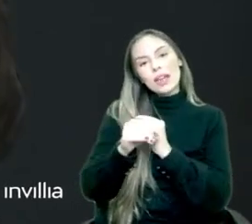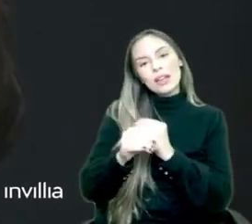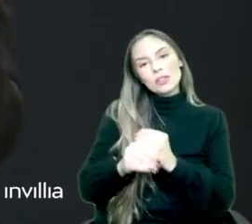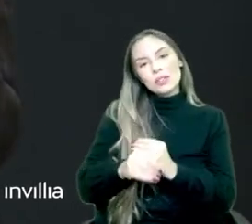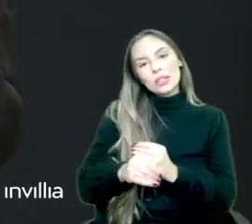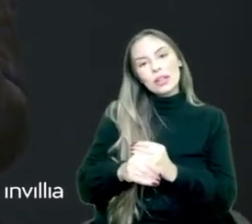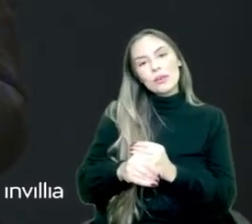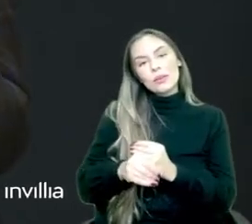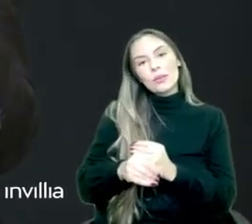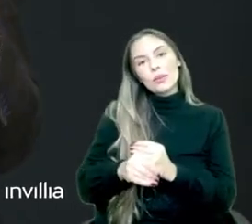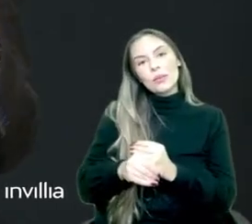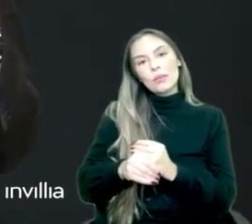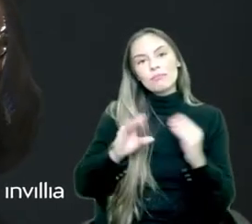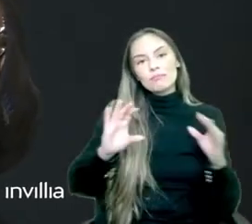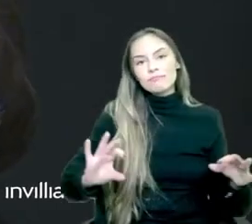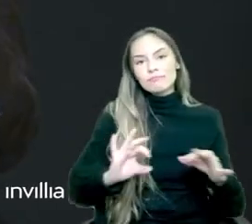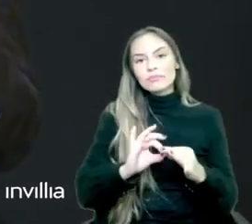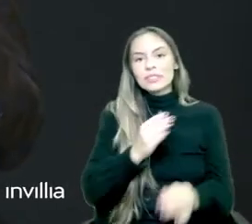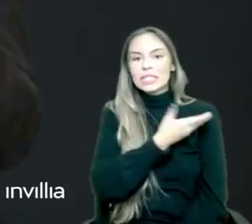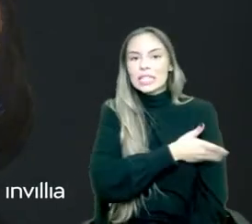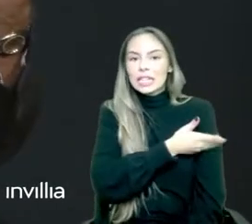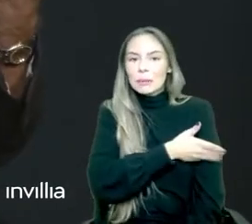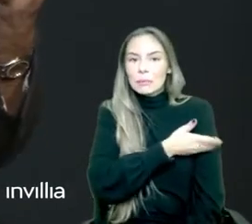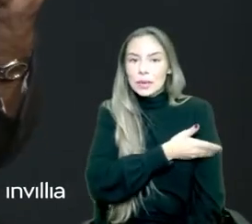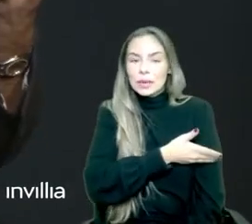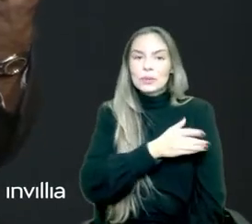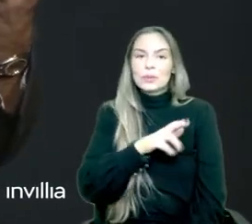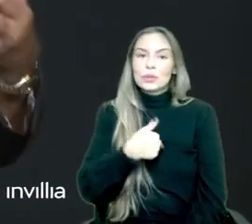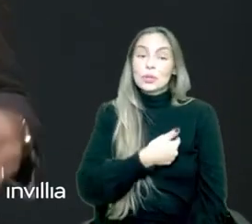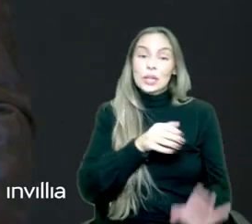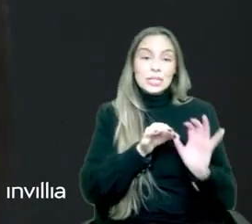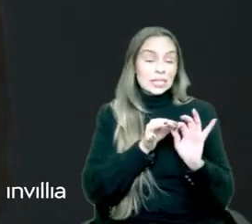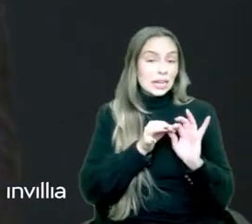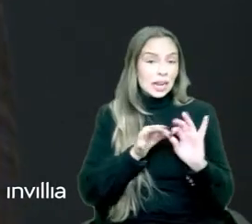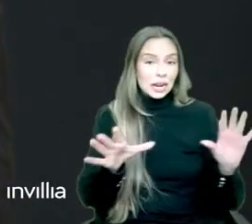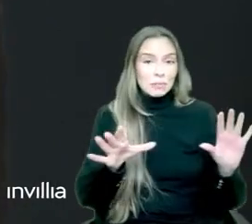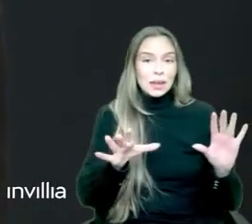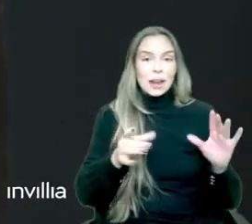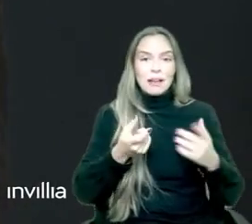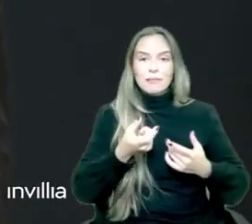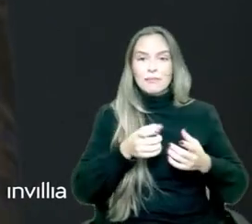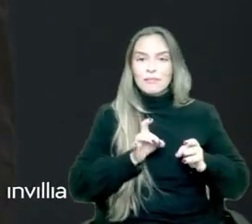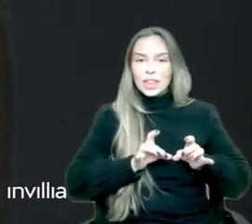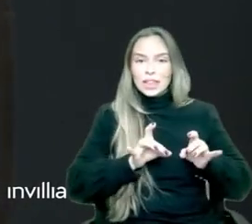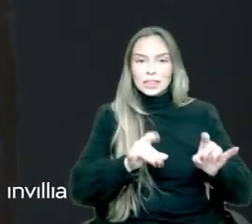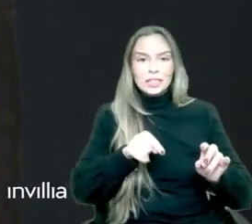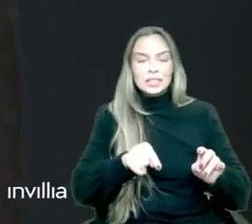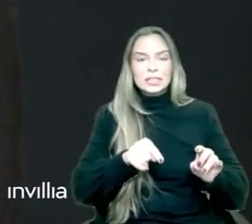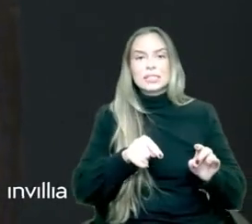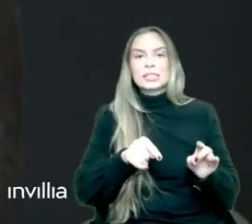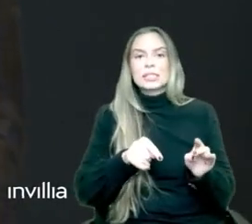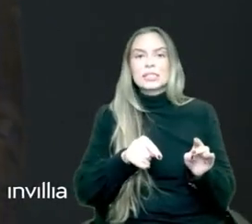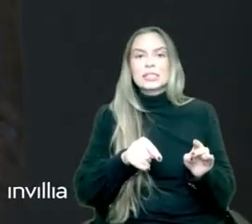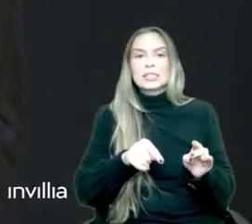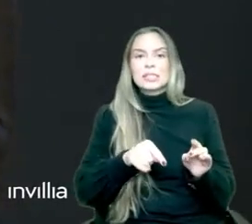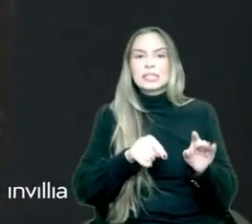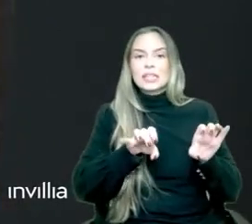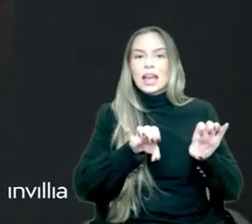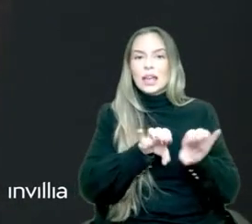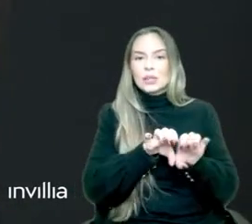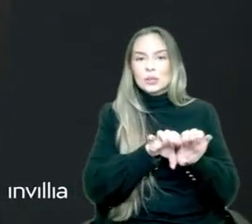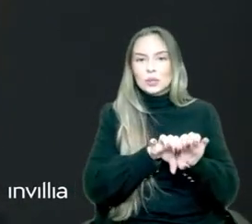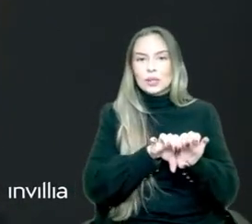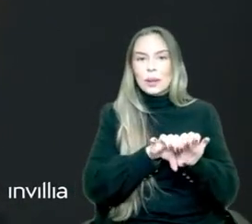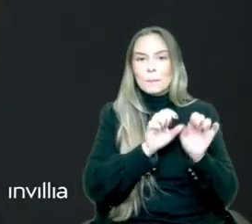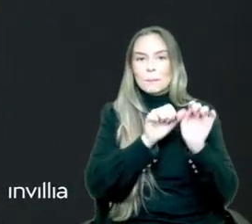alignment and training, we released the commercially ready Instruct model. And